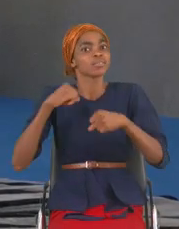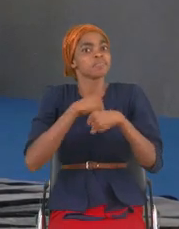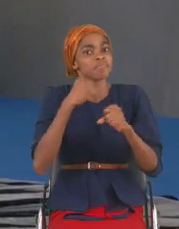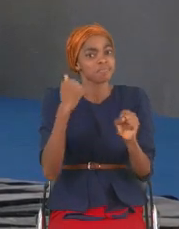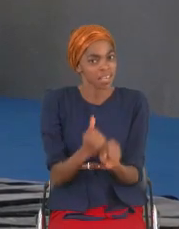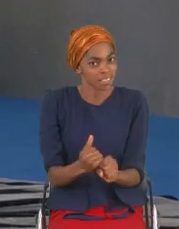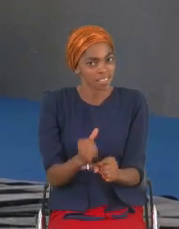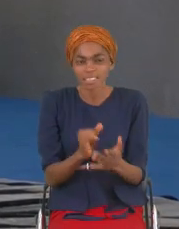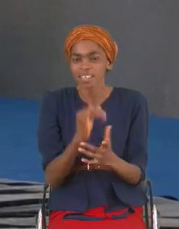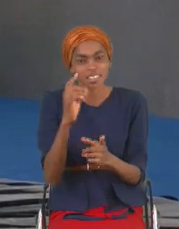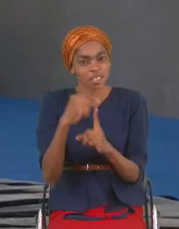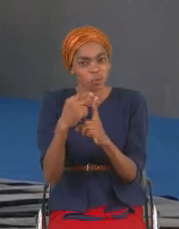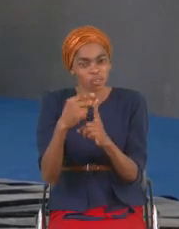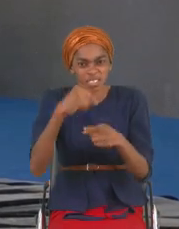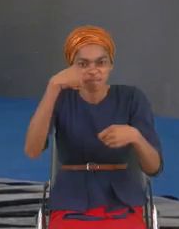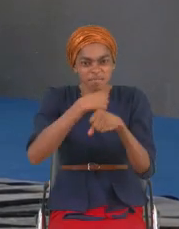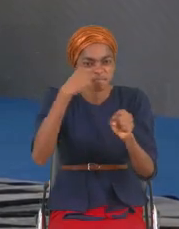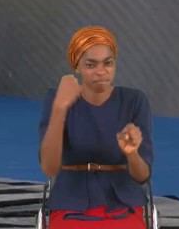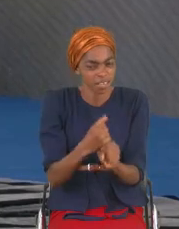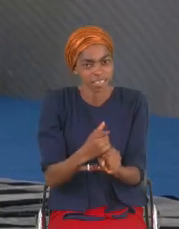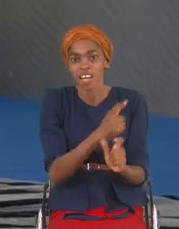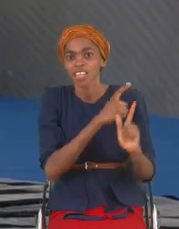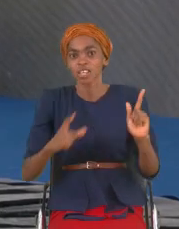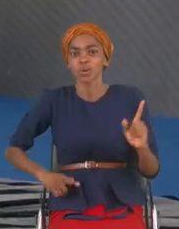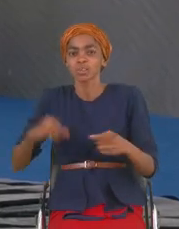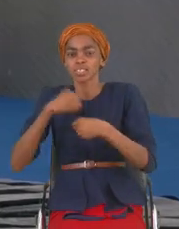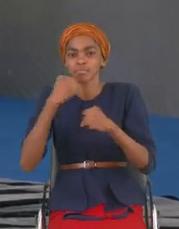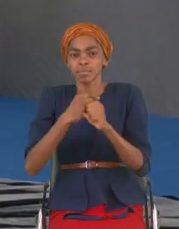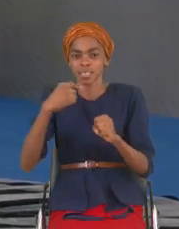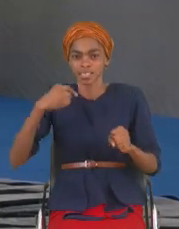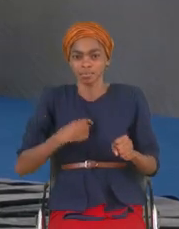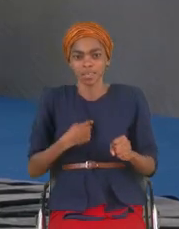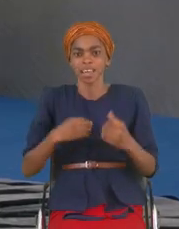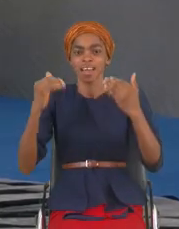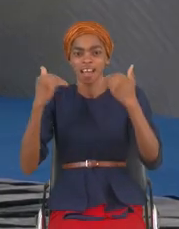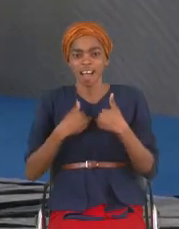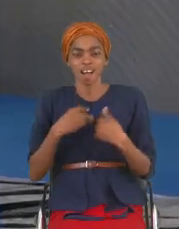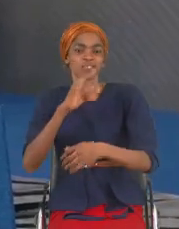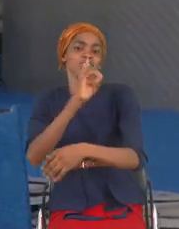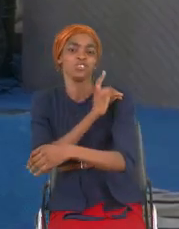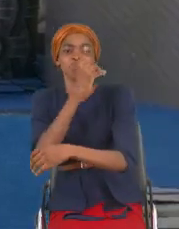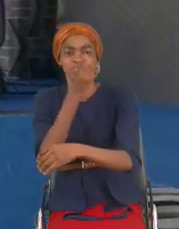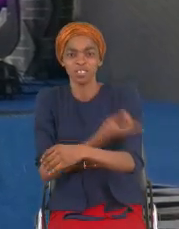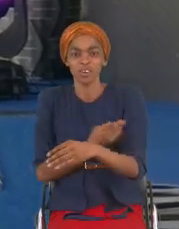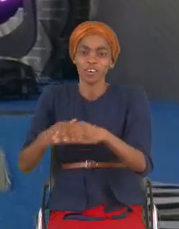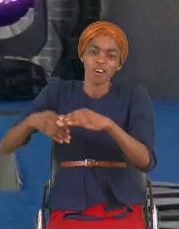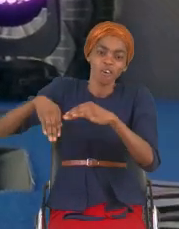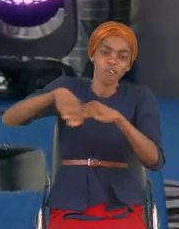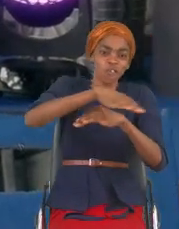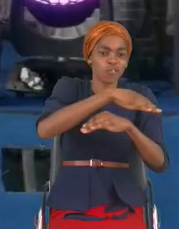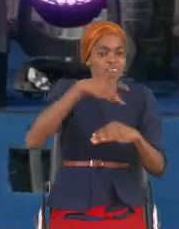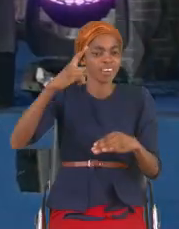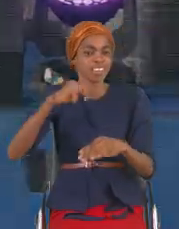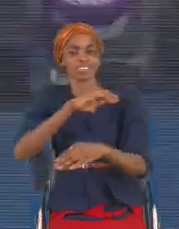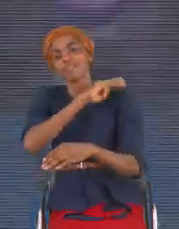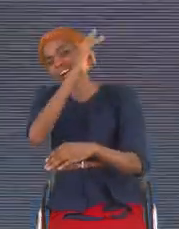the word, made, the Lord made me have dominion over the